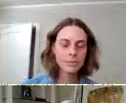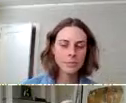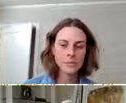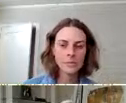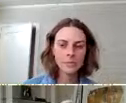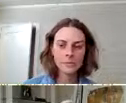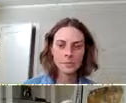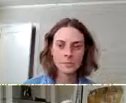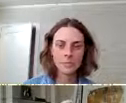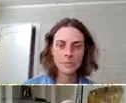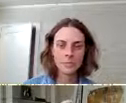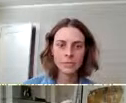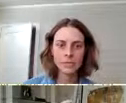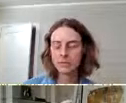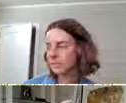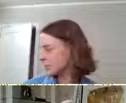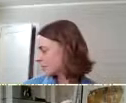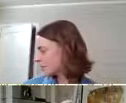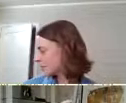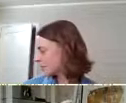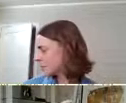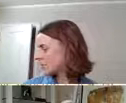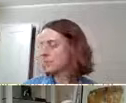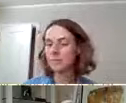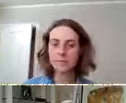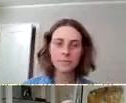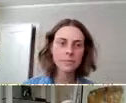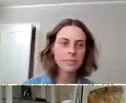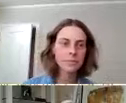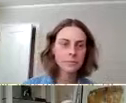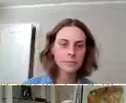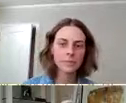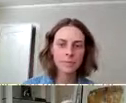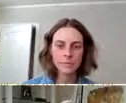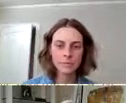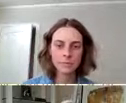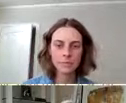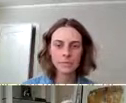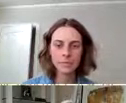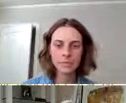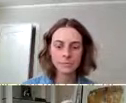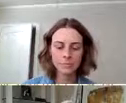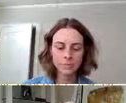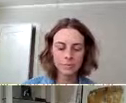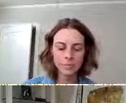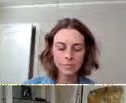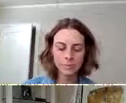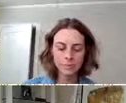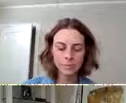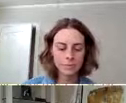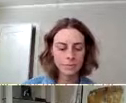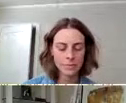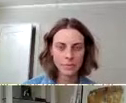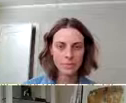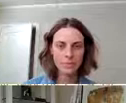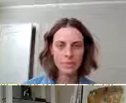all culminating in the total work of art that is this property. For many, this presentation will be your very first introduction to the